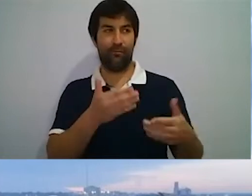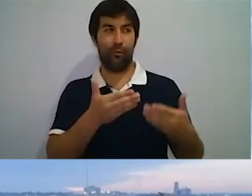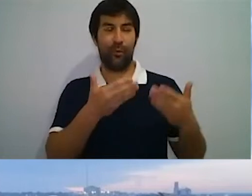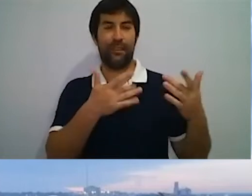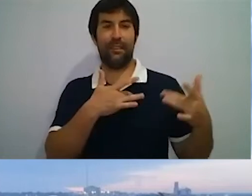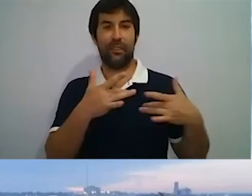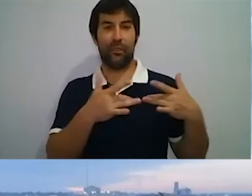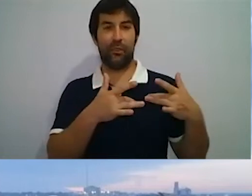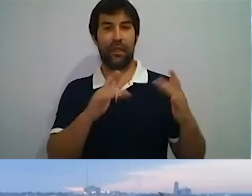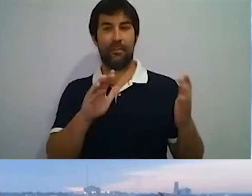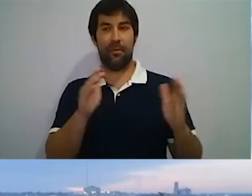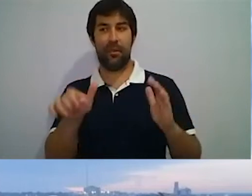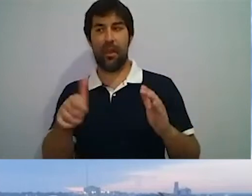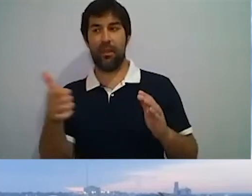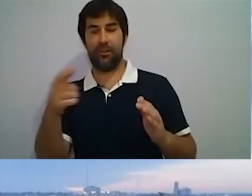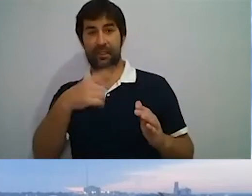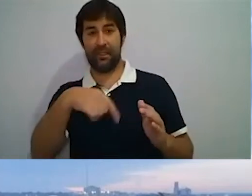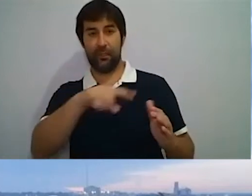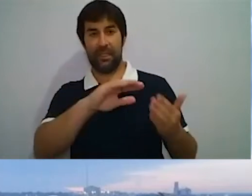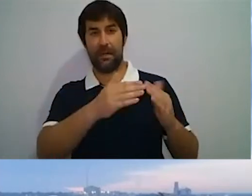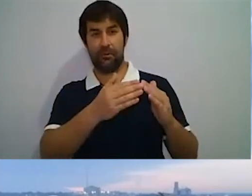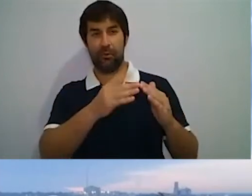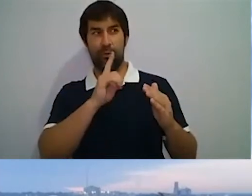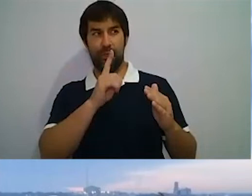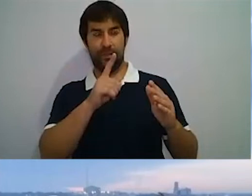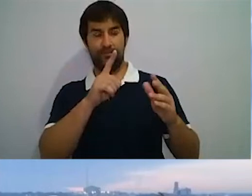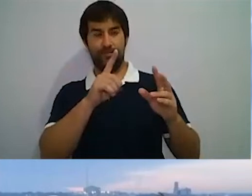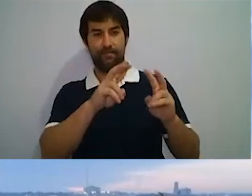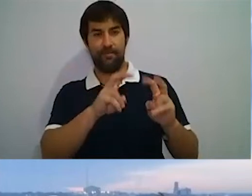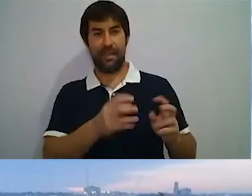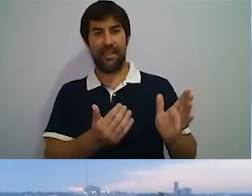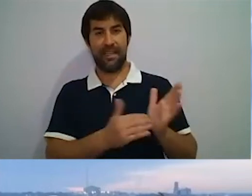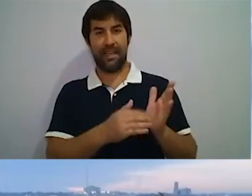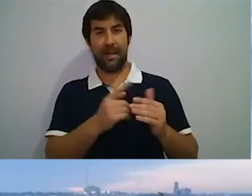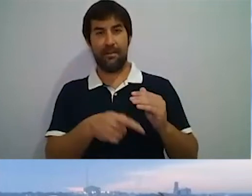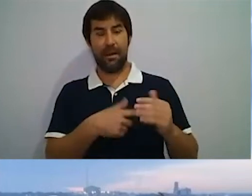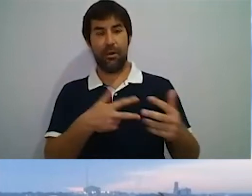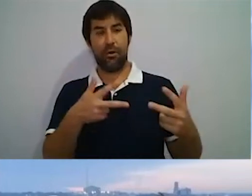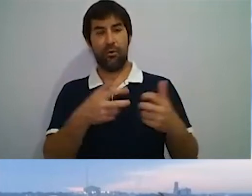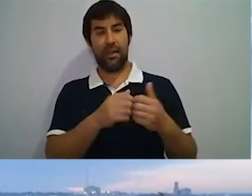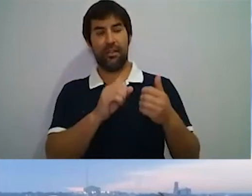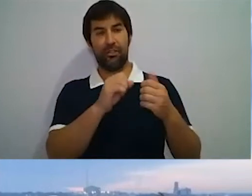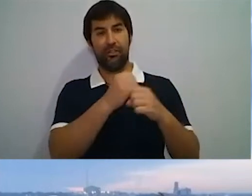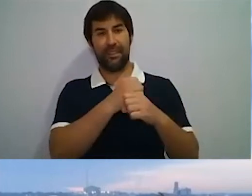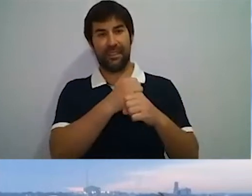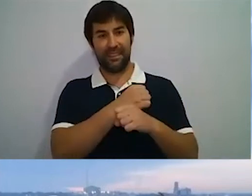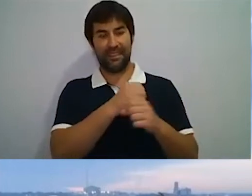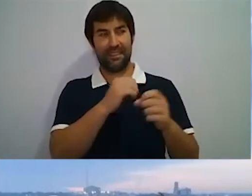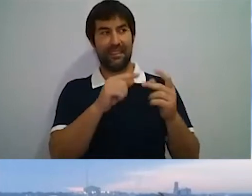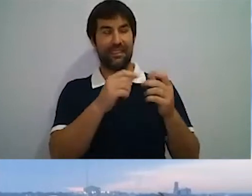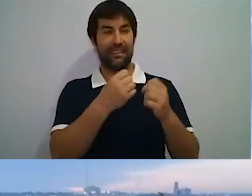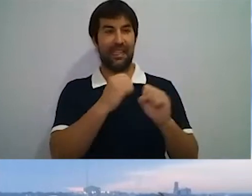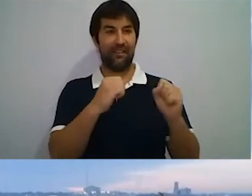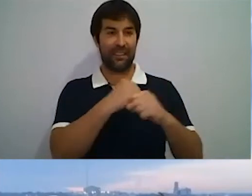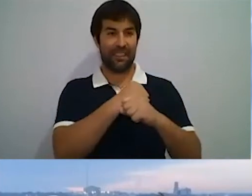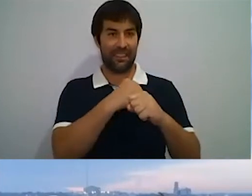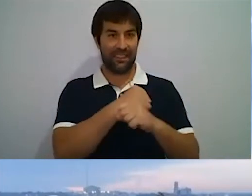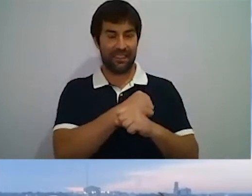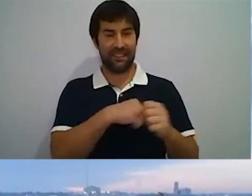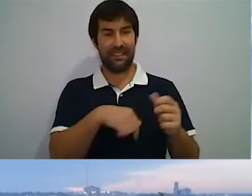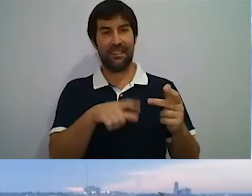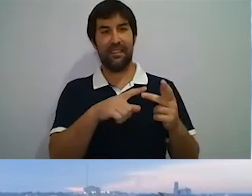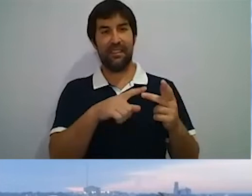budget timeline, we're kind of smack in the middle of it. In April, we had the mayor release their priorities. Our office, the Office of